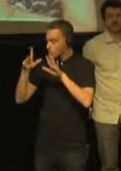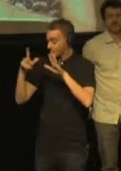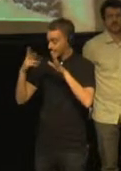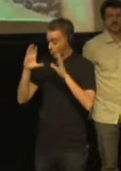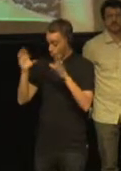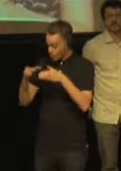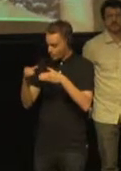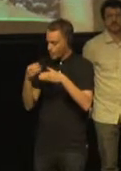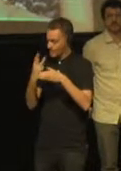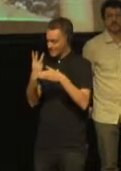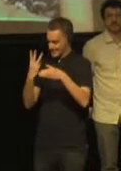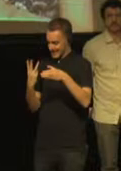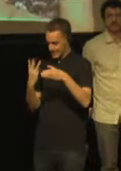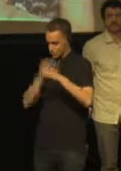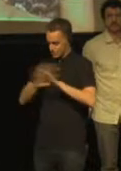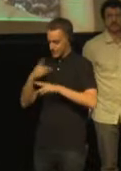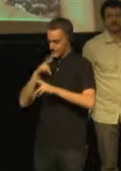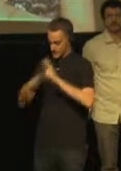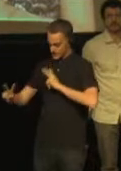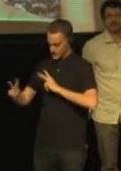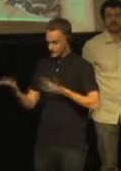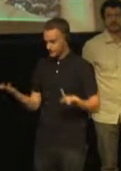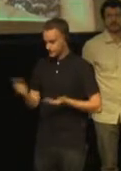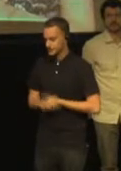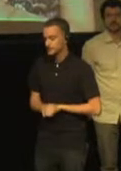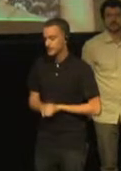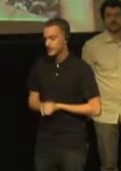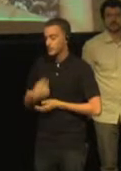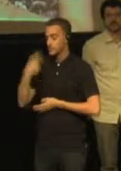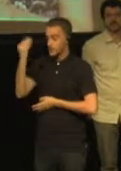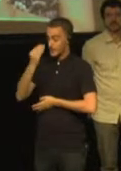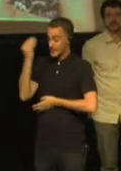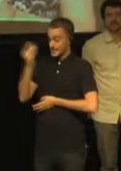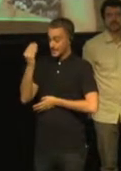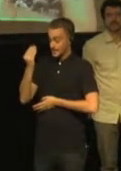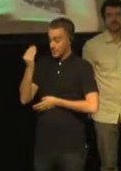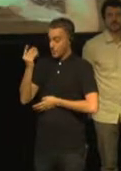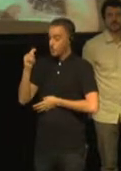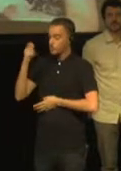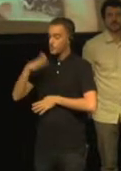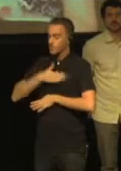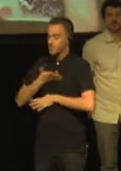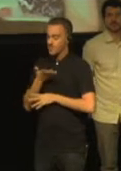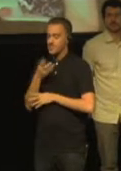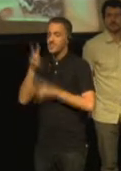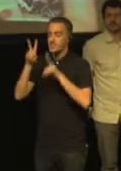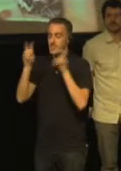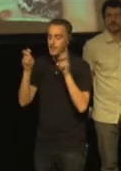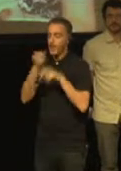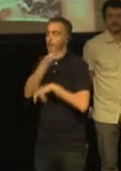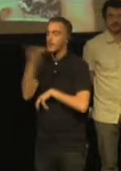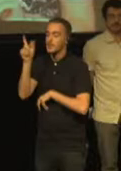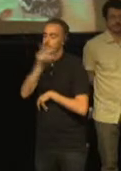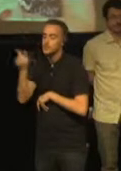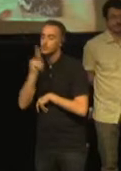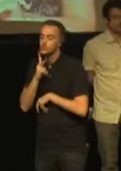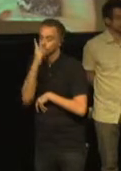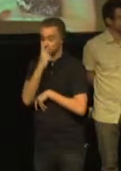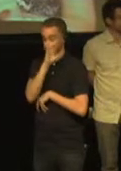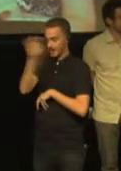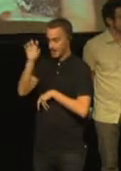that we would able to get more figures about the number of deafblind people in each country. And just one of those